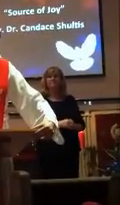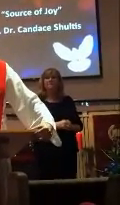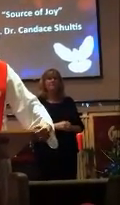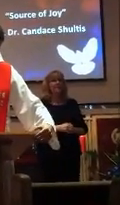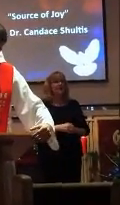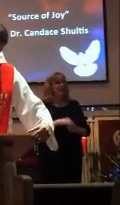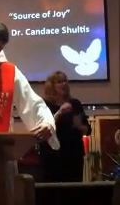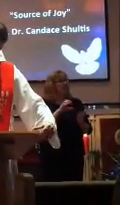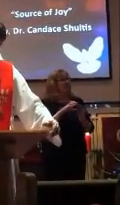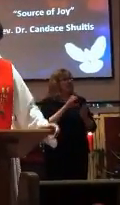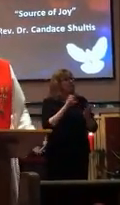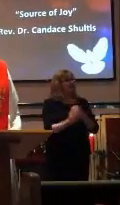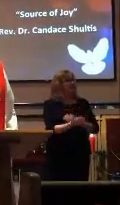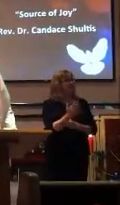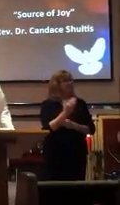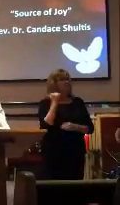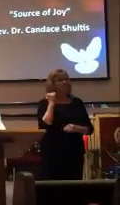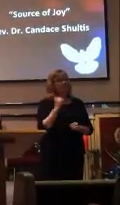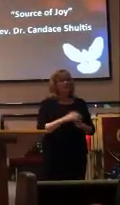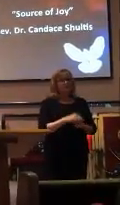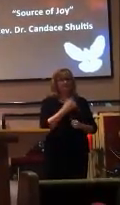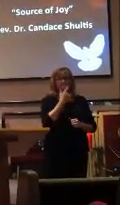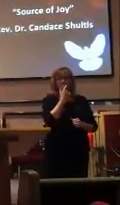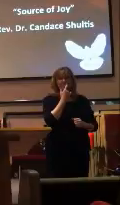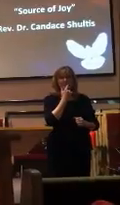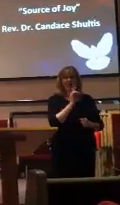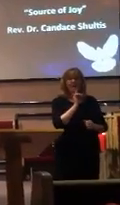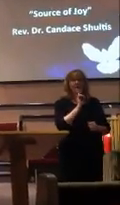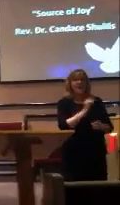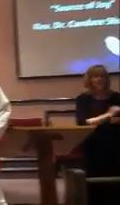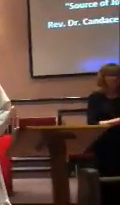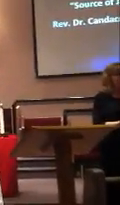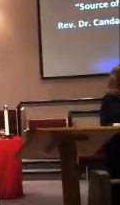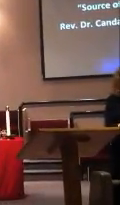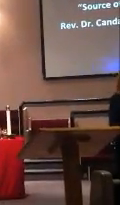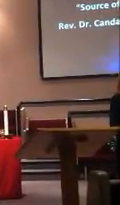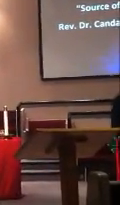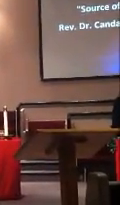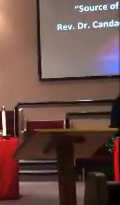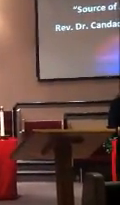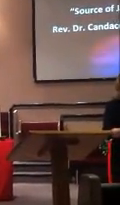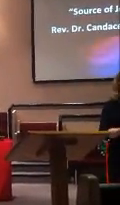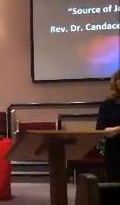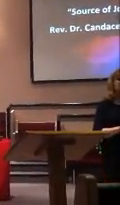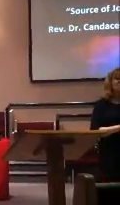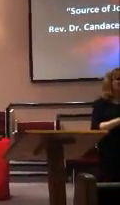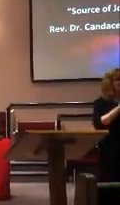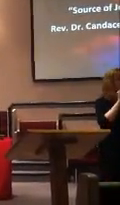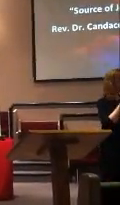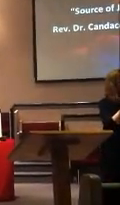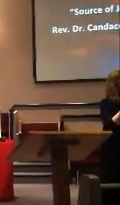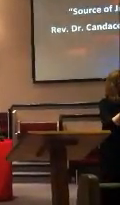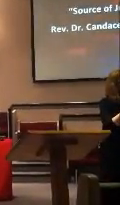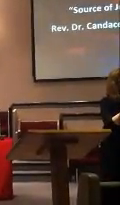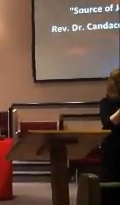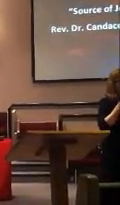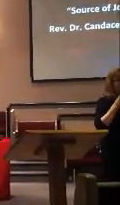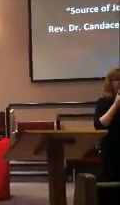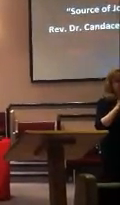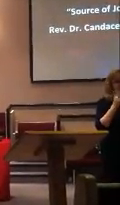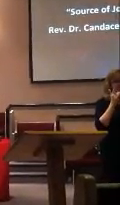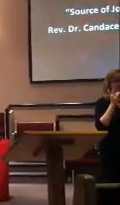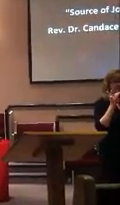The scripture that was read for you this morning actually is an instruction from Jesus